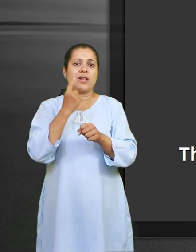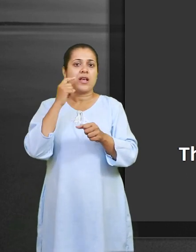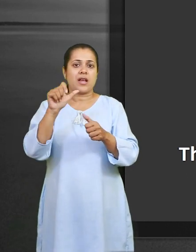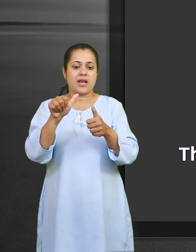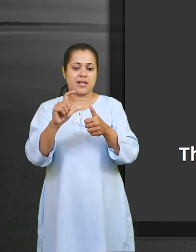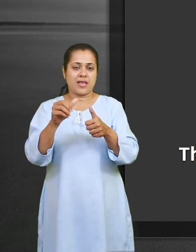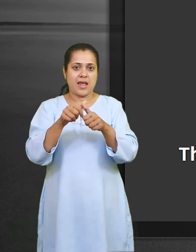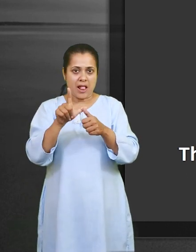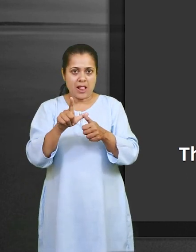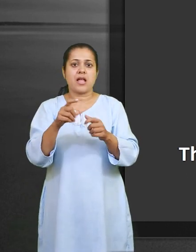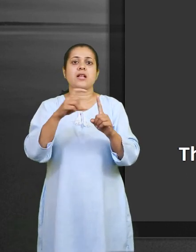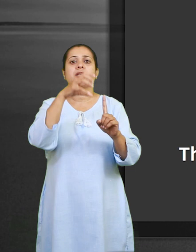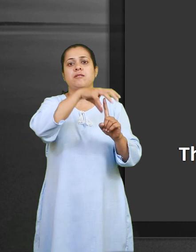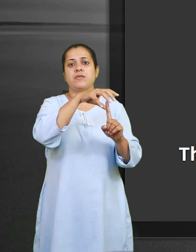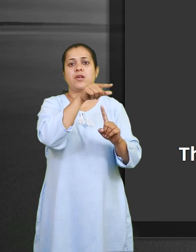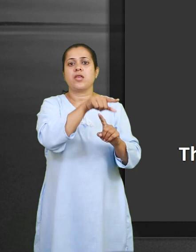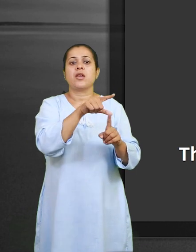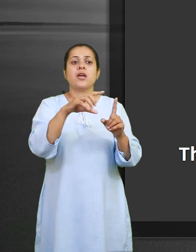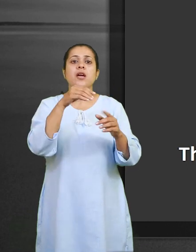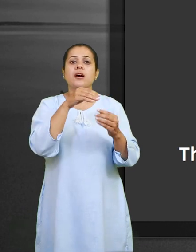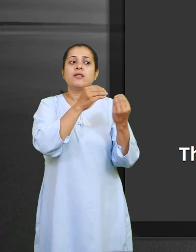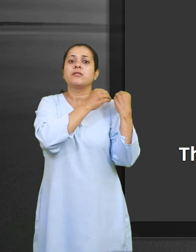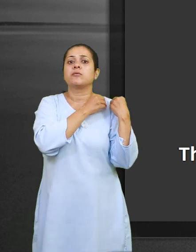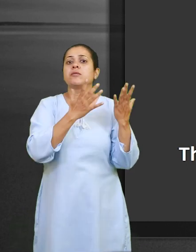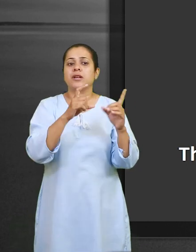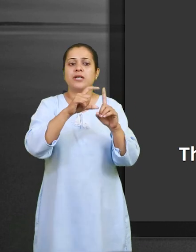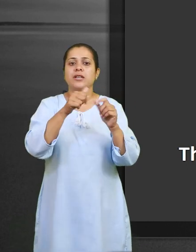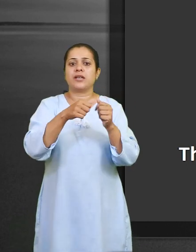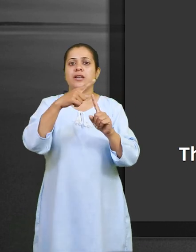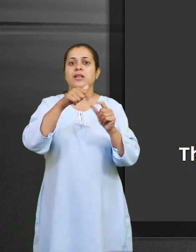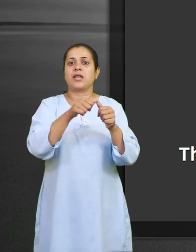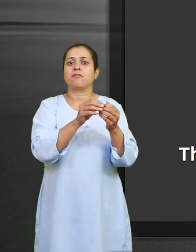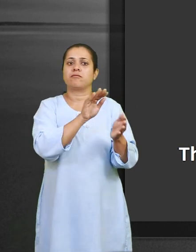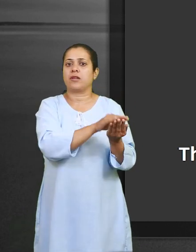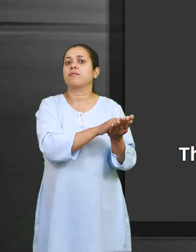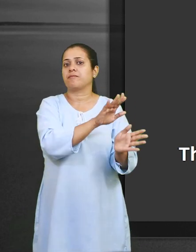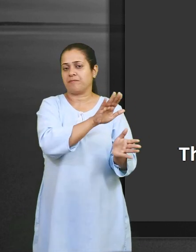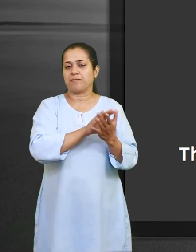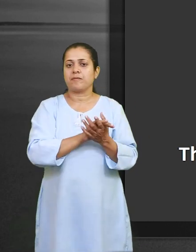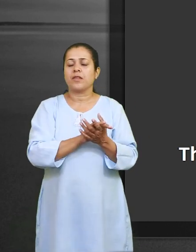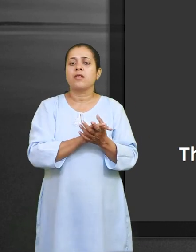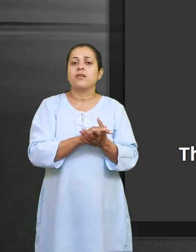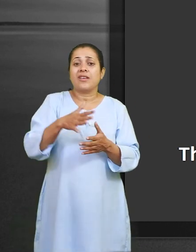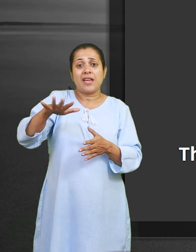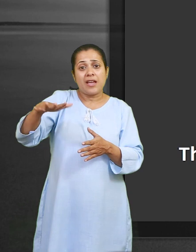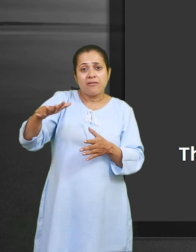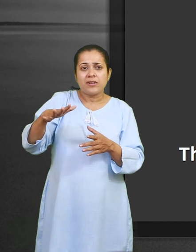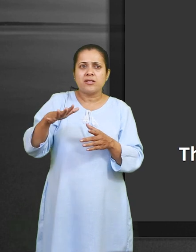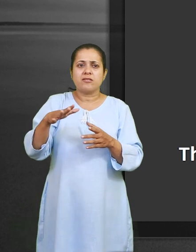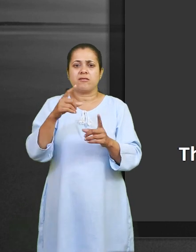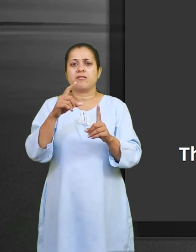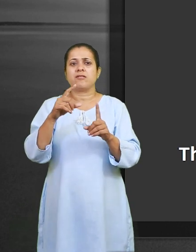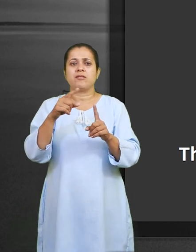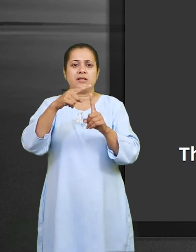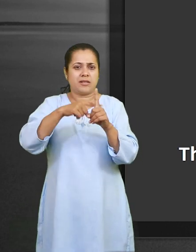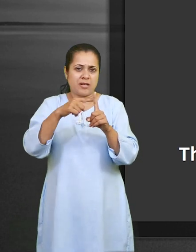keep a record of all the data. So whenever we talk about average pattern or